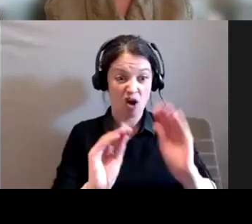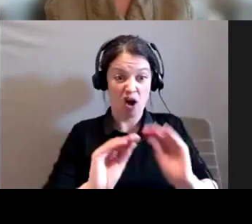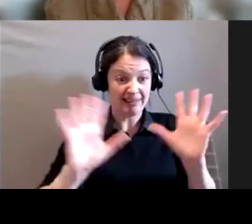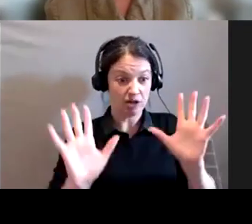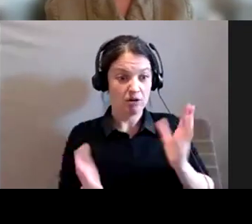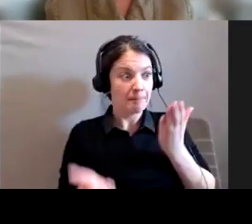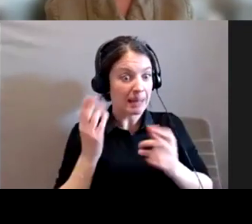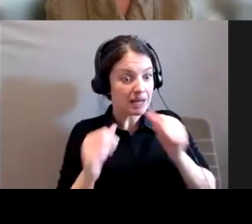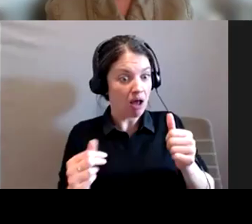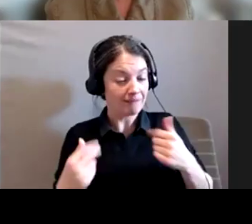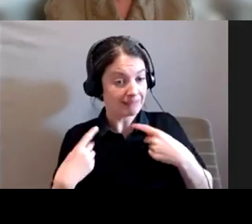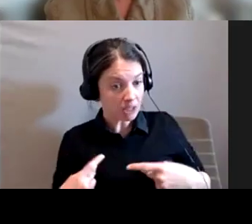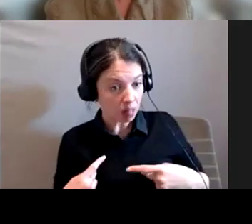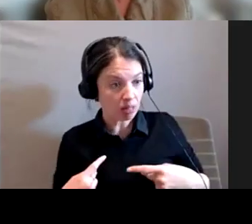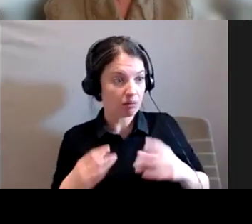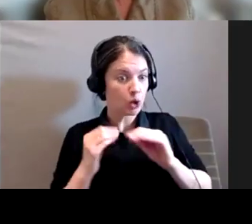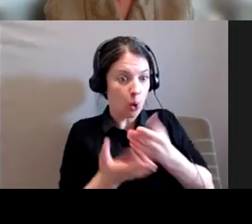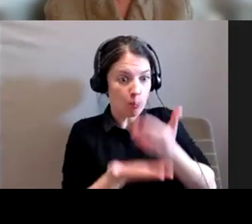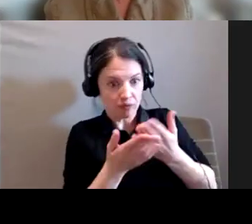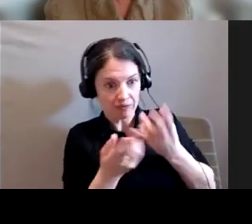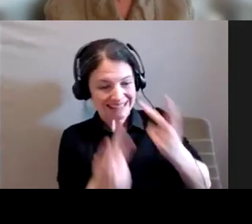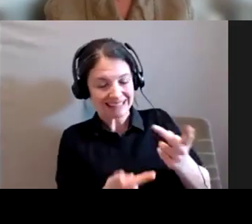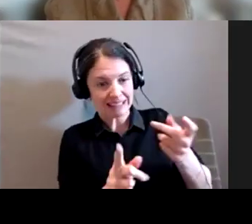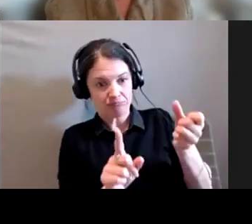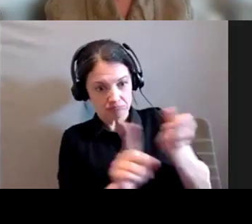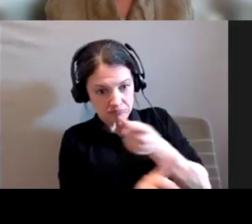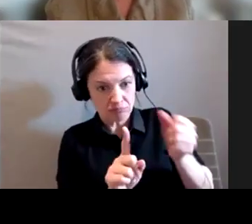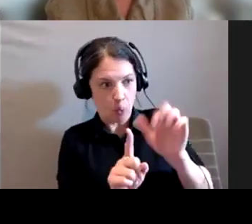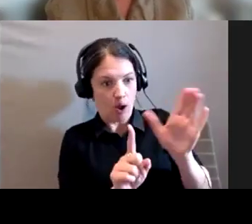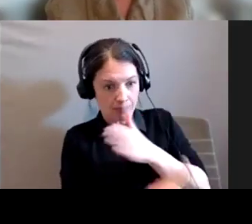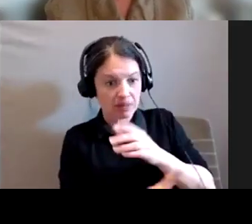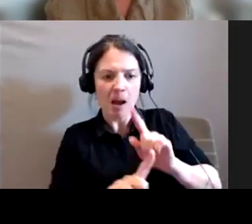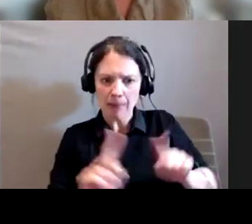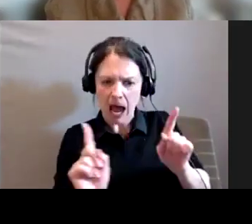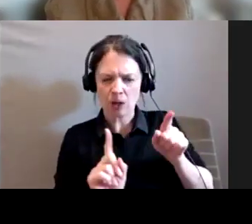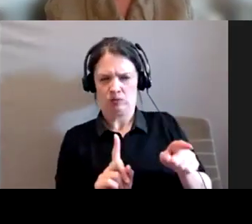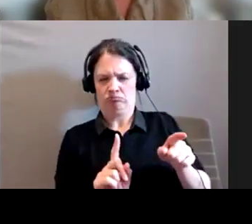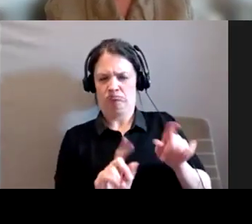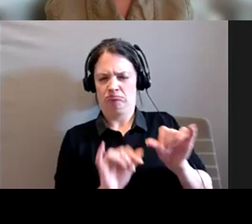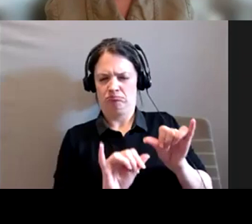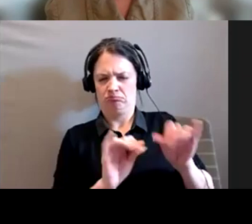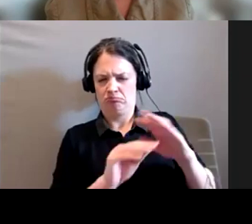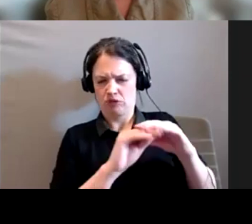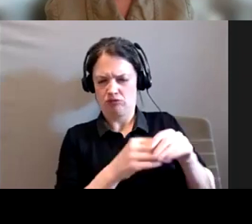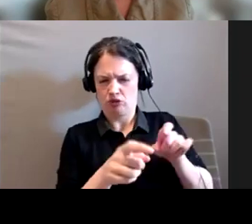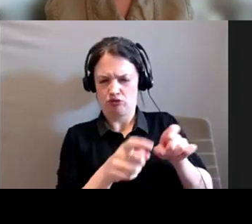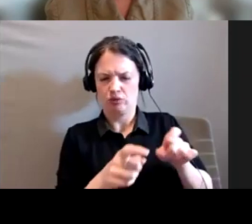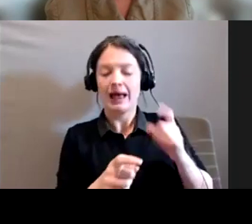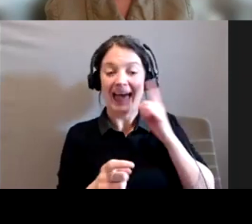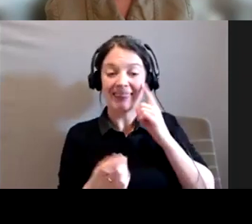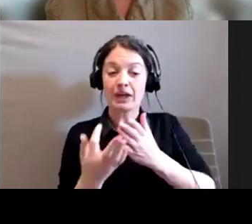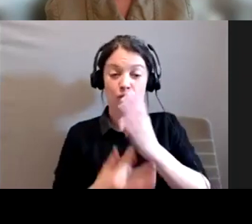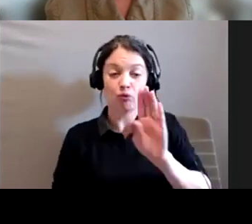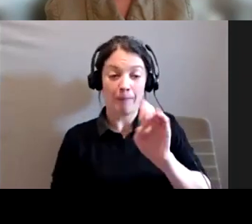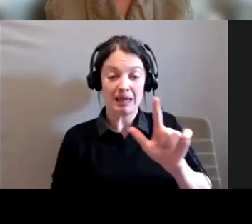abuse, but some of those other pieces. So that's where I would come from in terms of the Bill C-16.